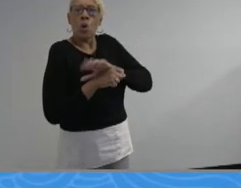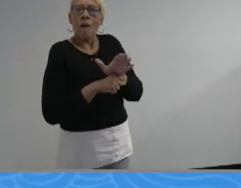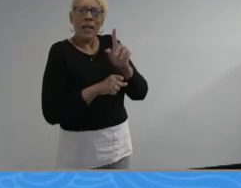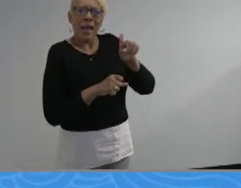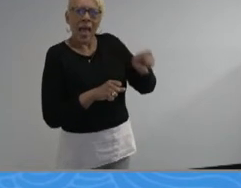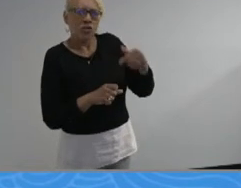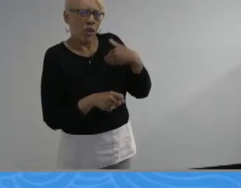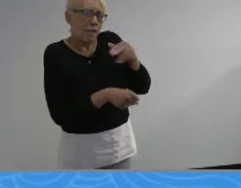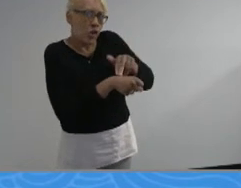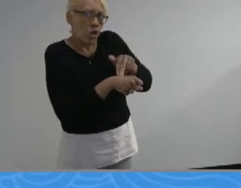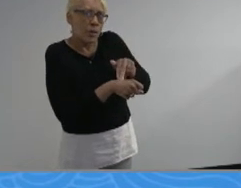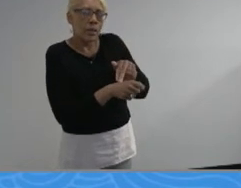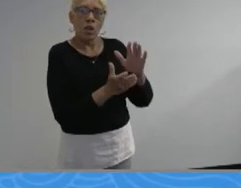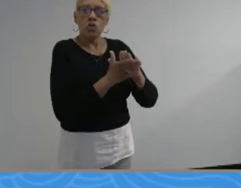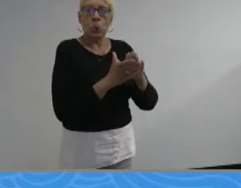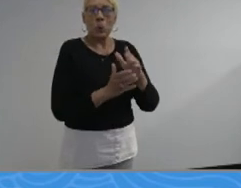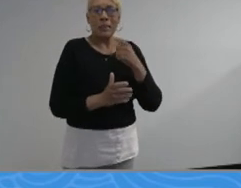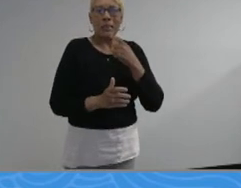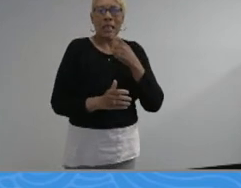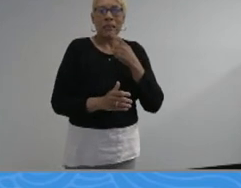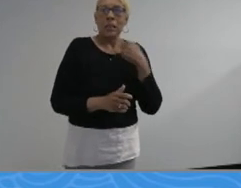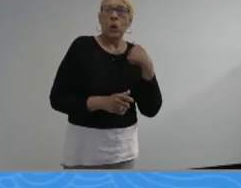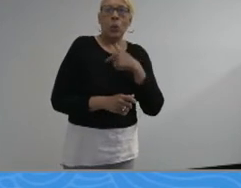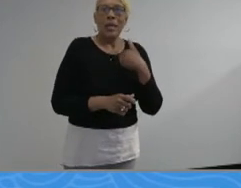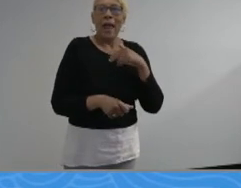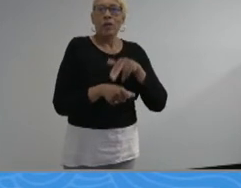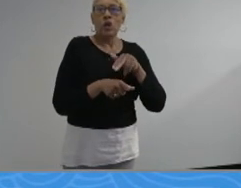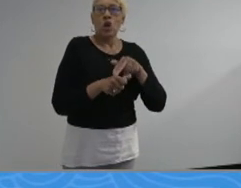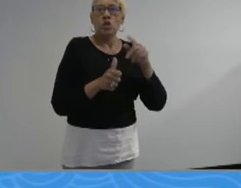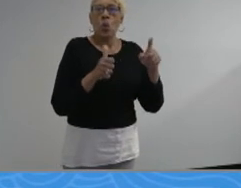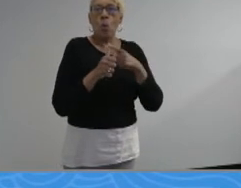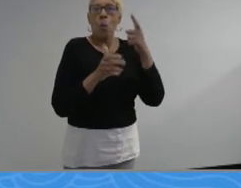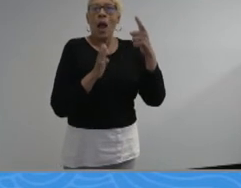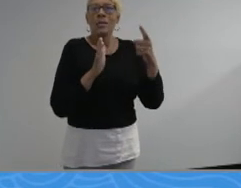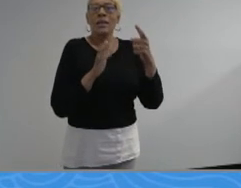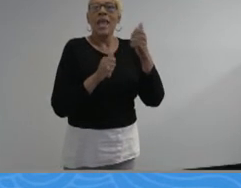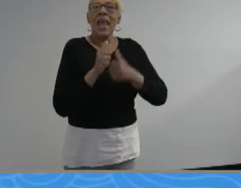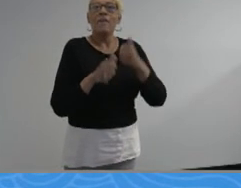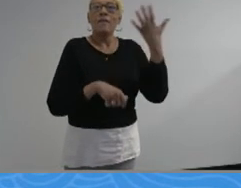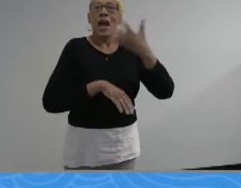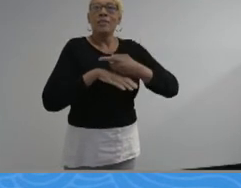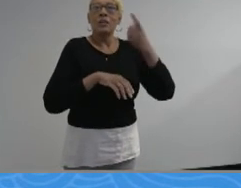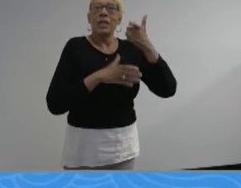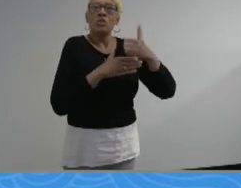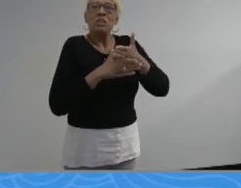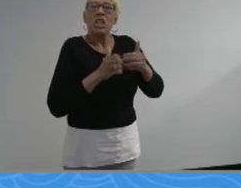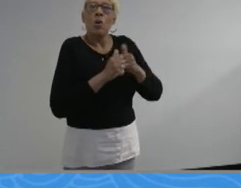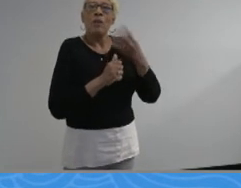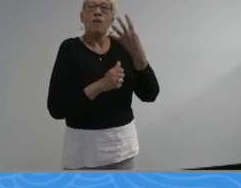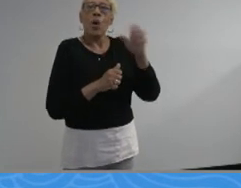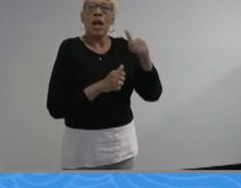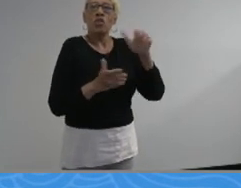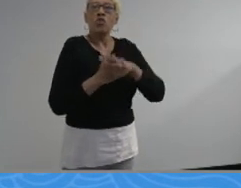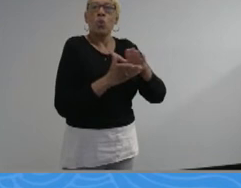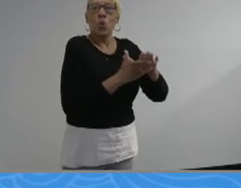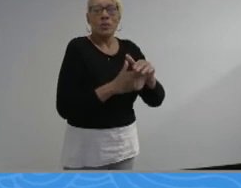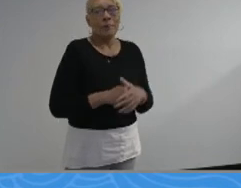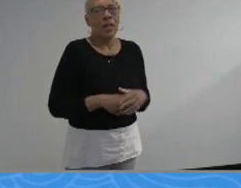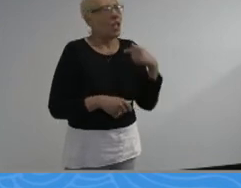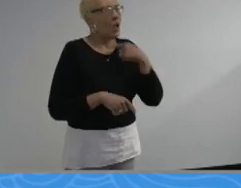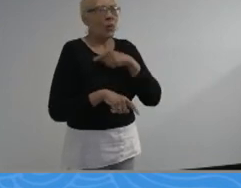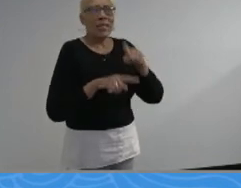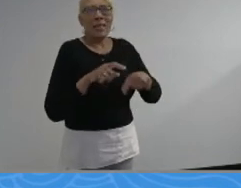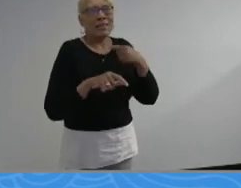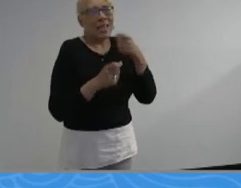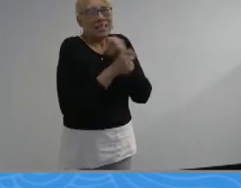a nurse? And schools will say, well, we have a nurse once every 5 days because we share that nurse with four other schools, right? We can't say that safety is